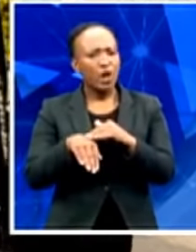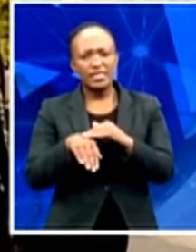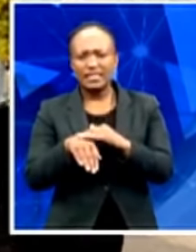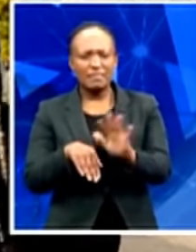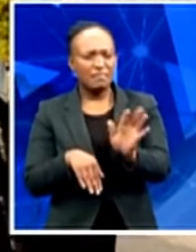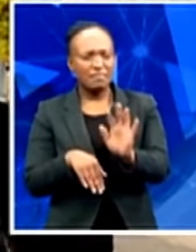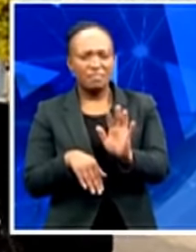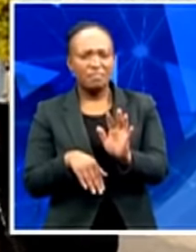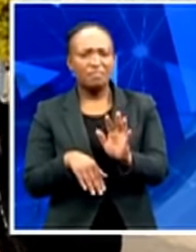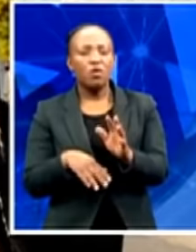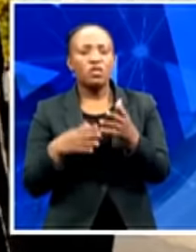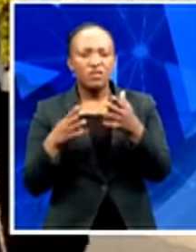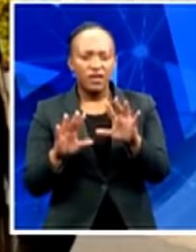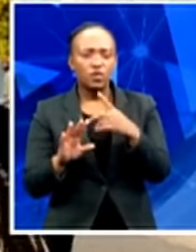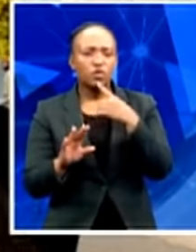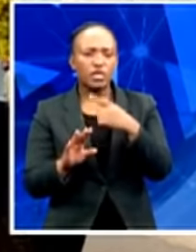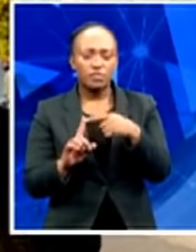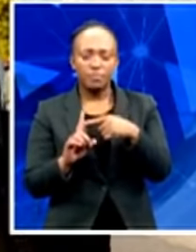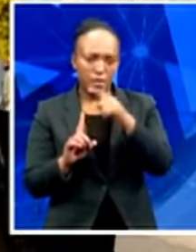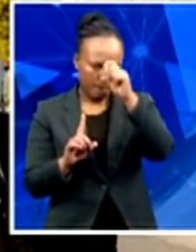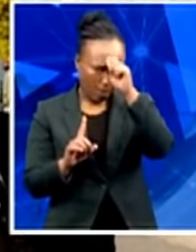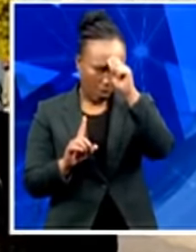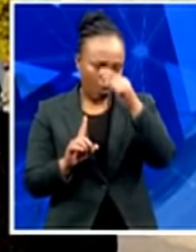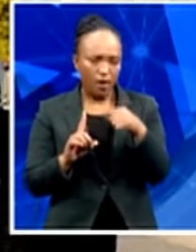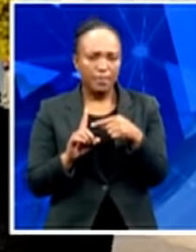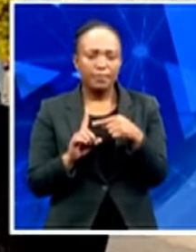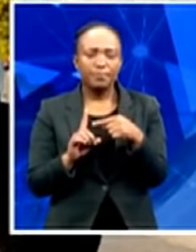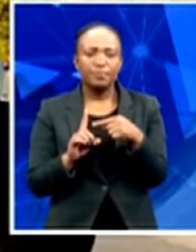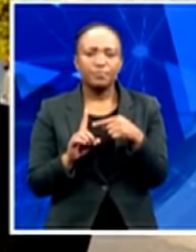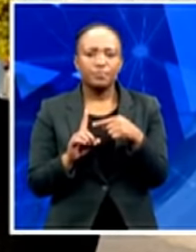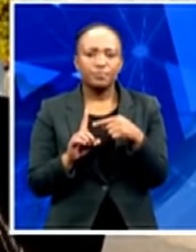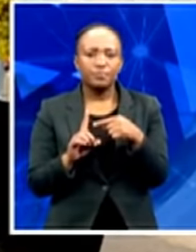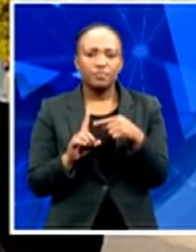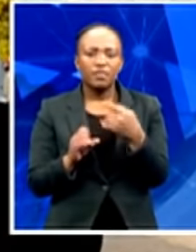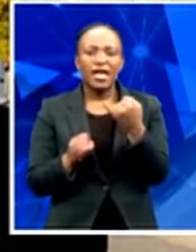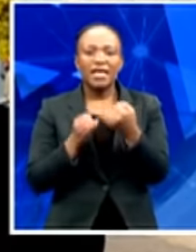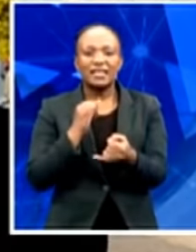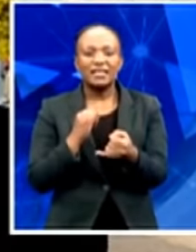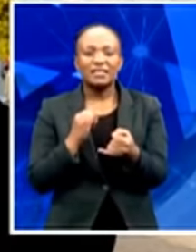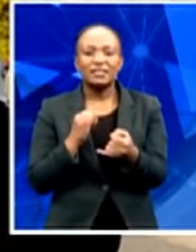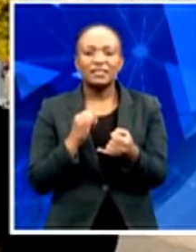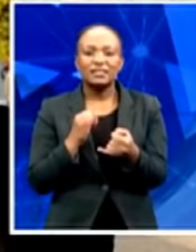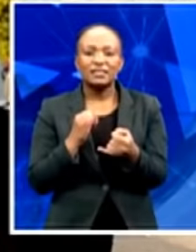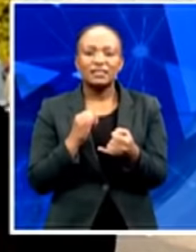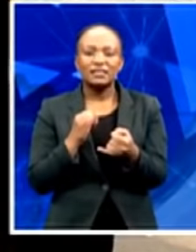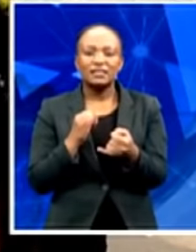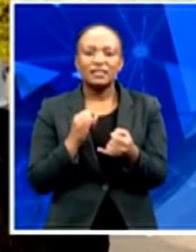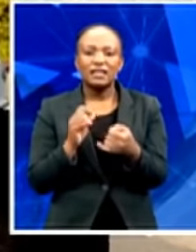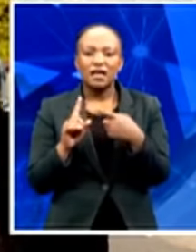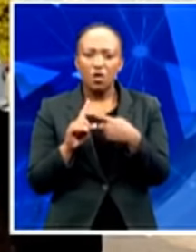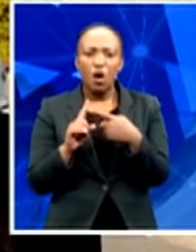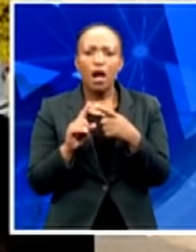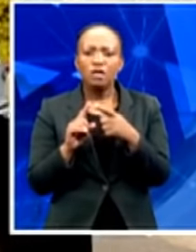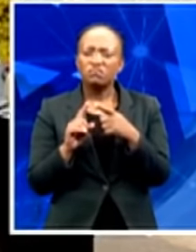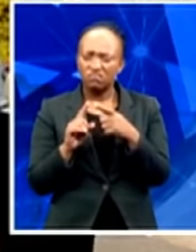mean, you know, is insolent, for lack of better words. He's got a bad history with the school. I think he's got about